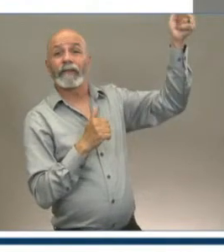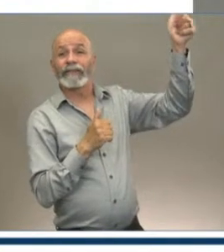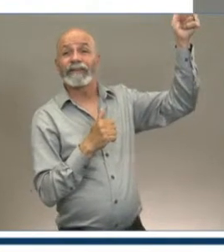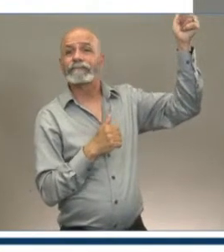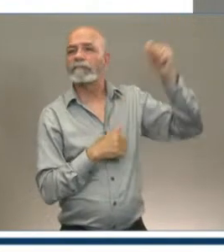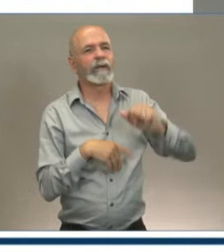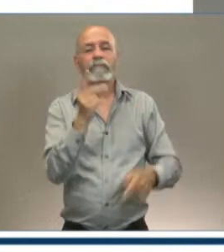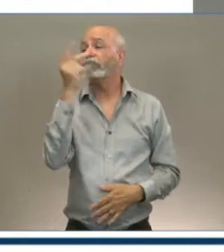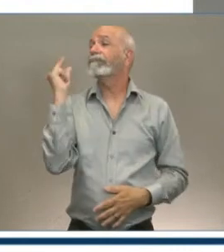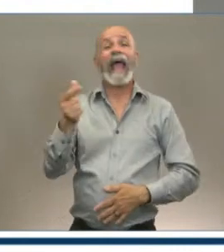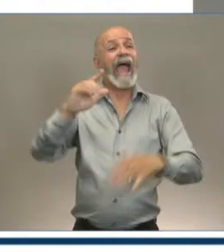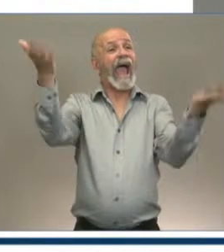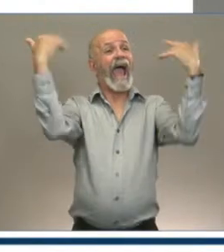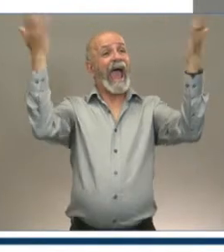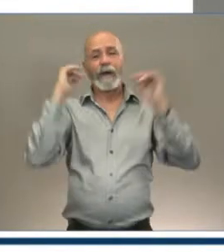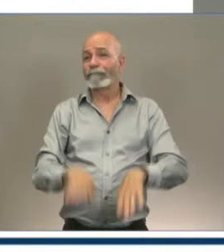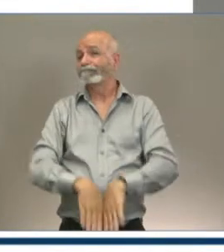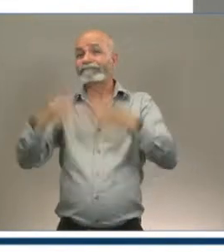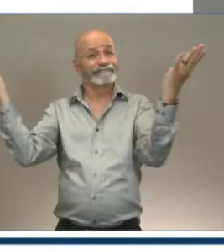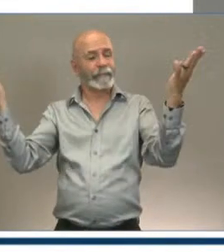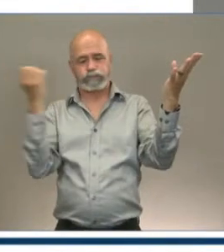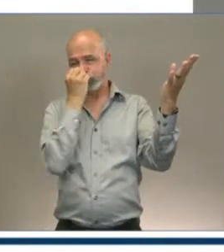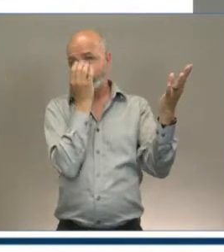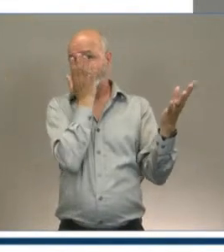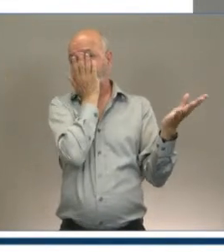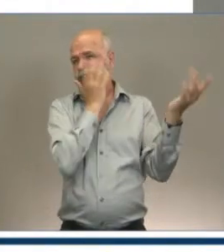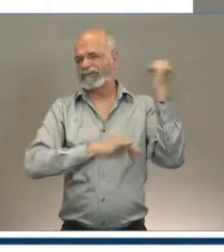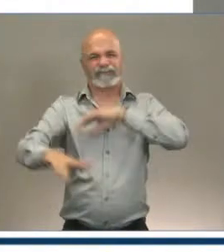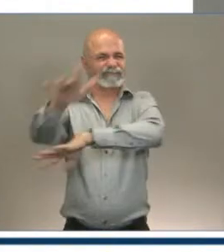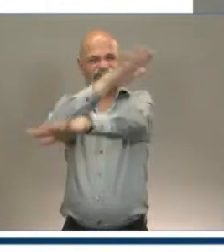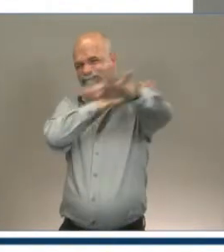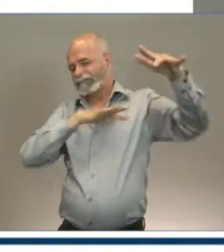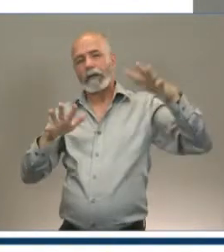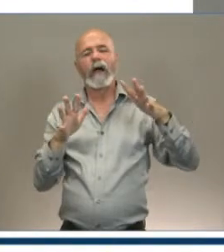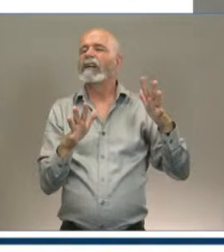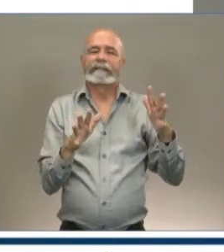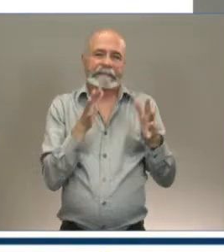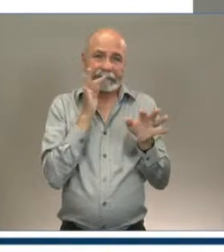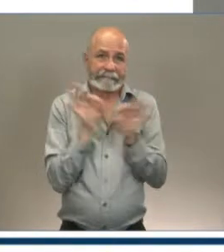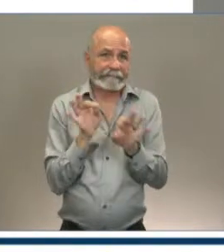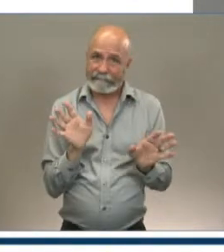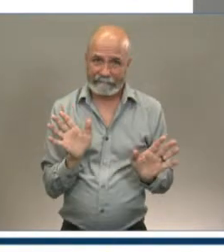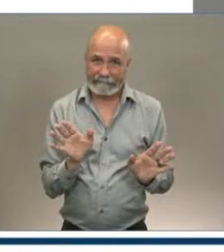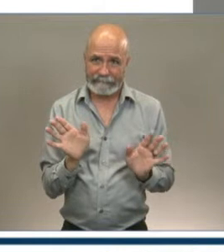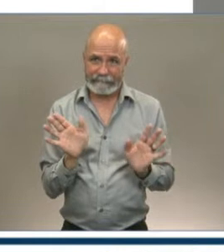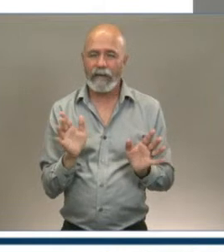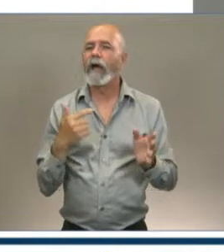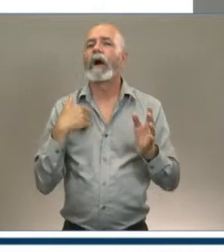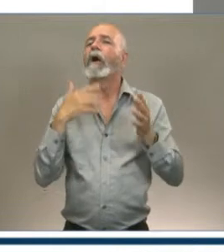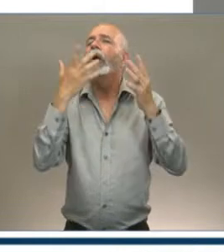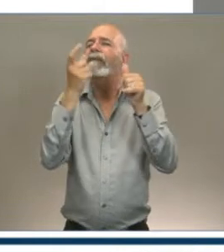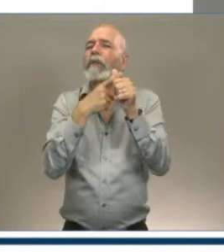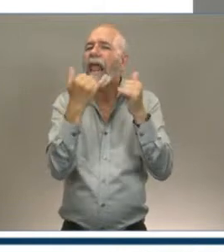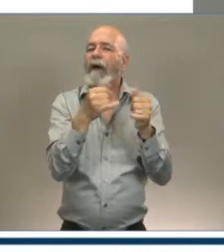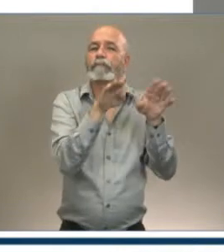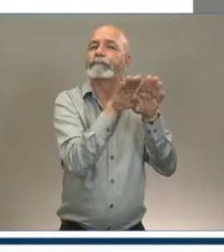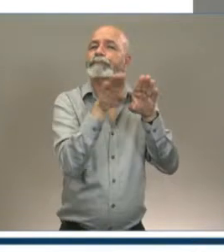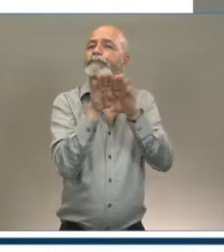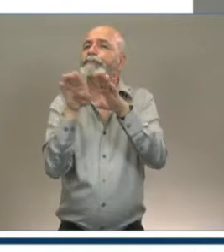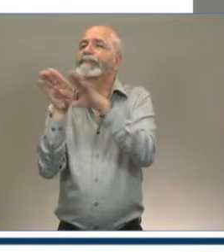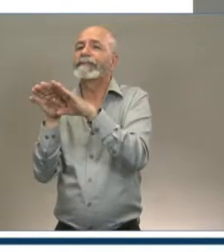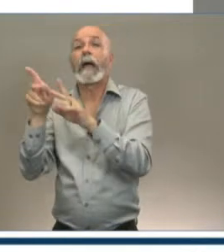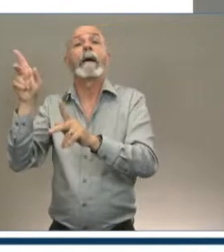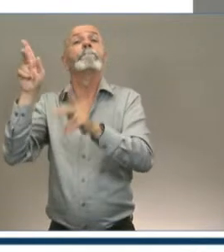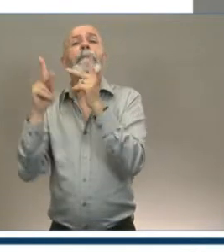lessons. I think people can look at what are the things we have had to close down, and it's mostly around social